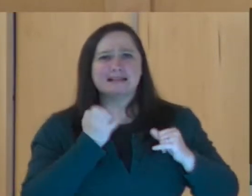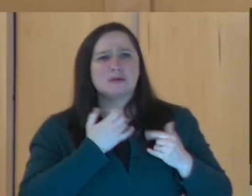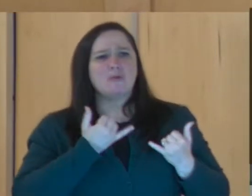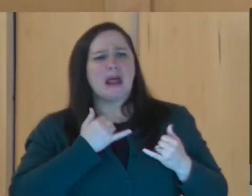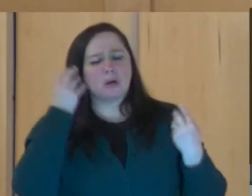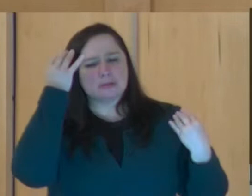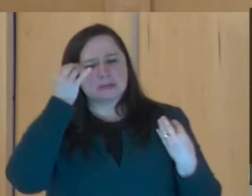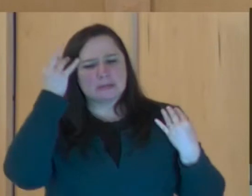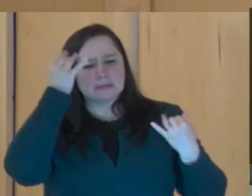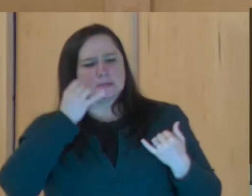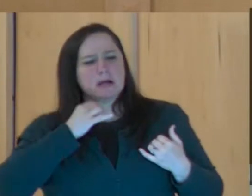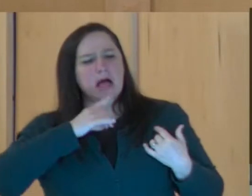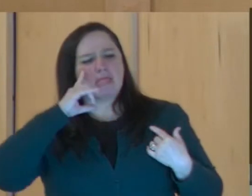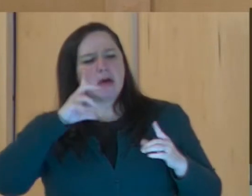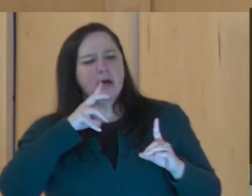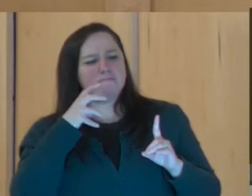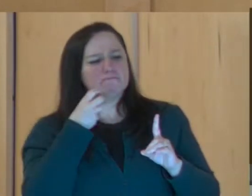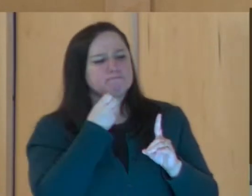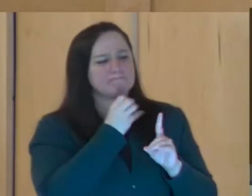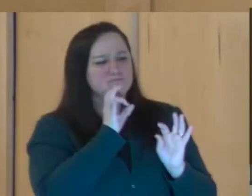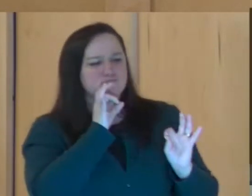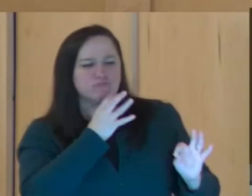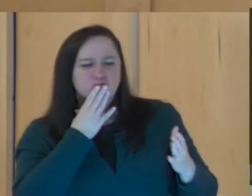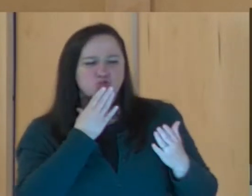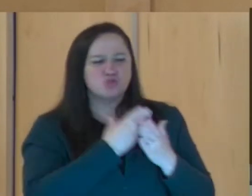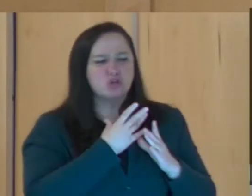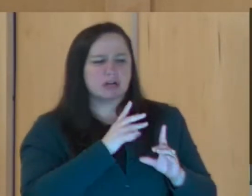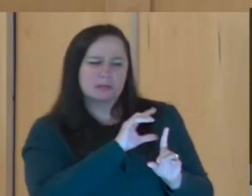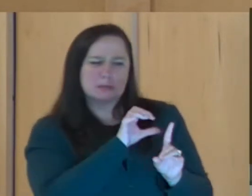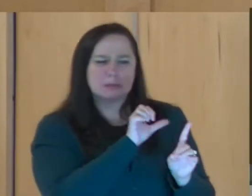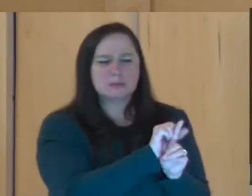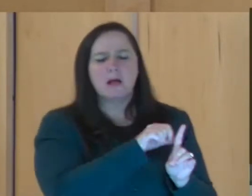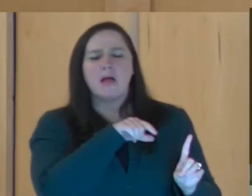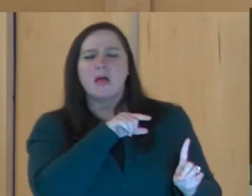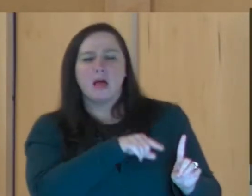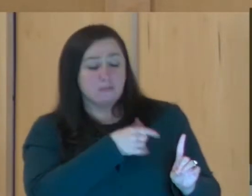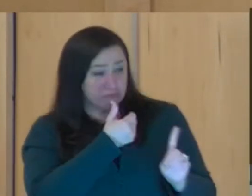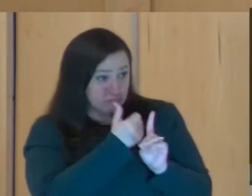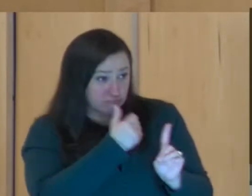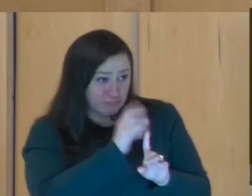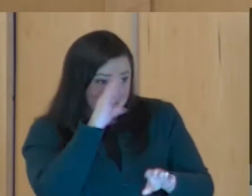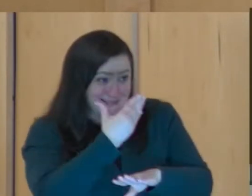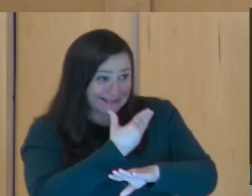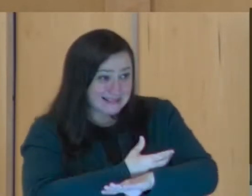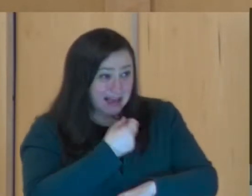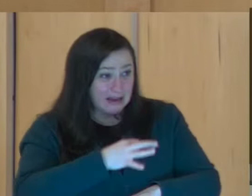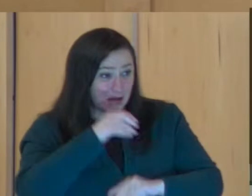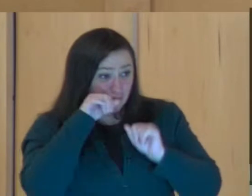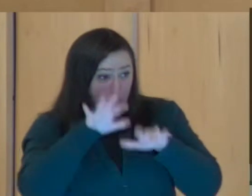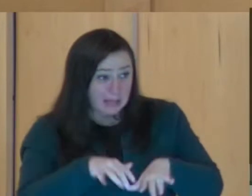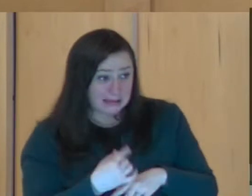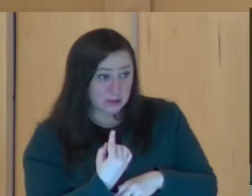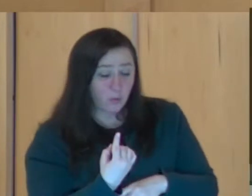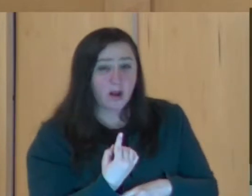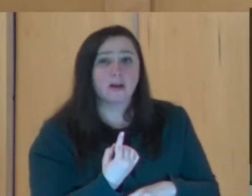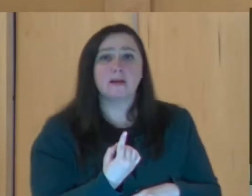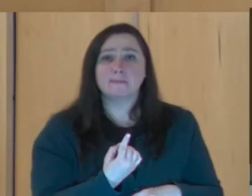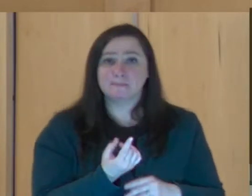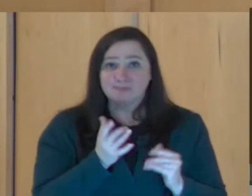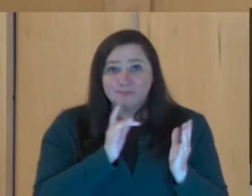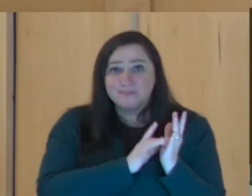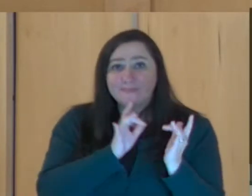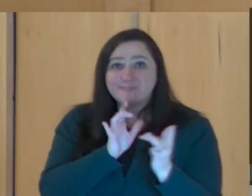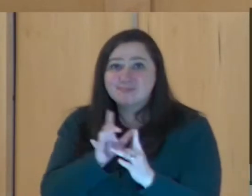working on that he thought could nail Jesus is, are you the Son of the Blessed One? And